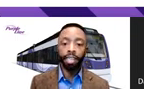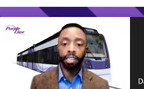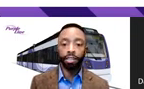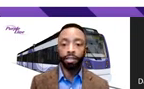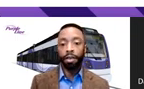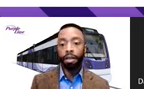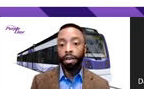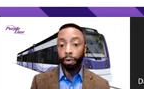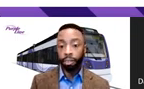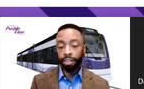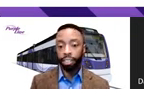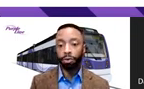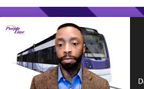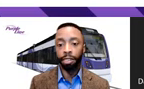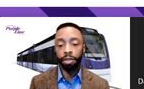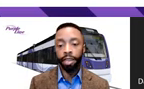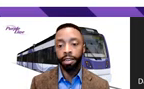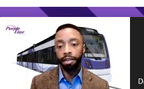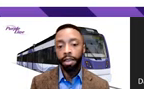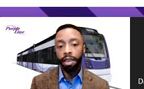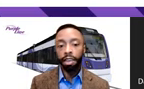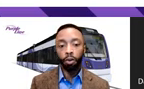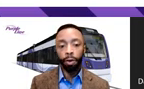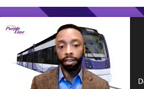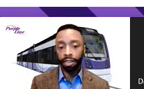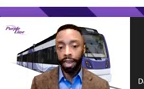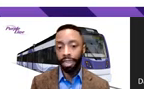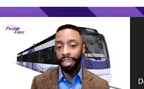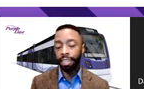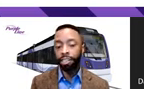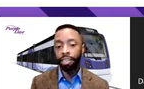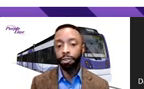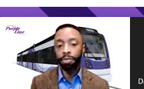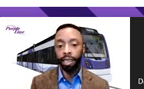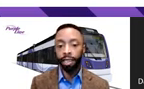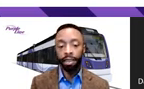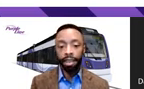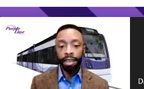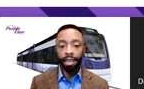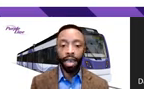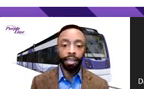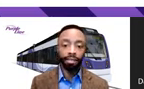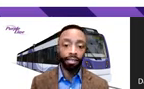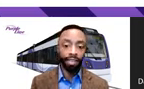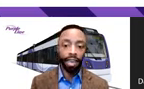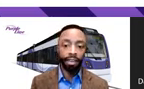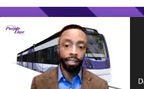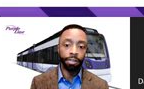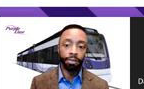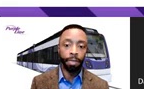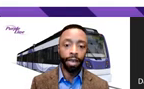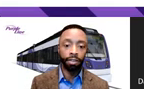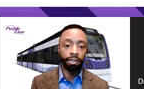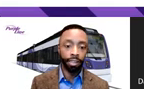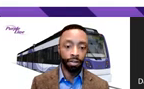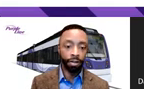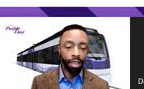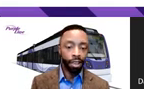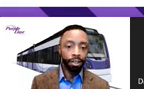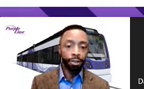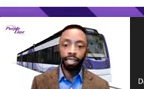identifying where the station will be located, and on the right side, an engineering plan that highlights design features about